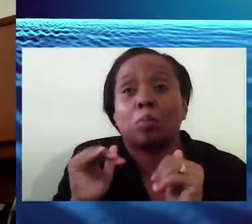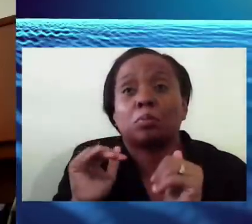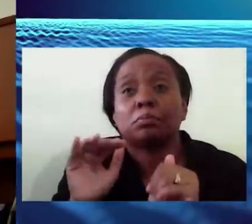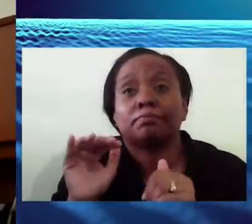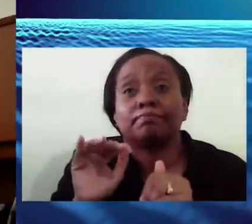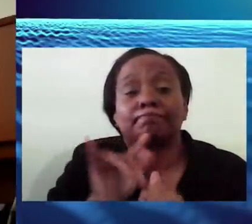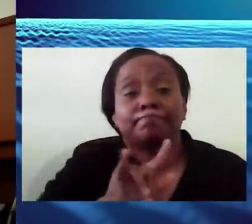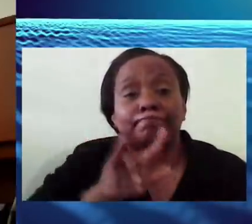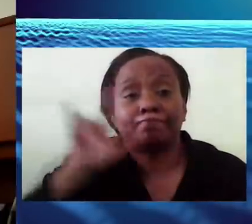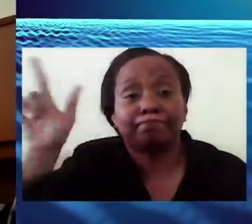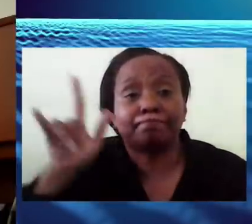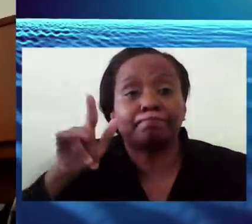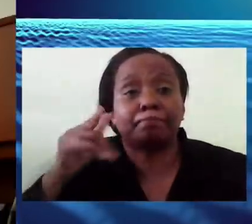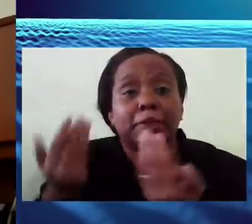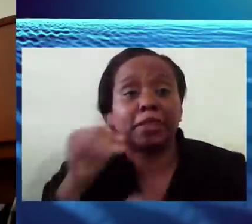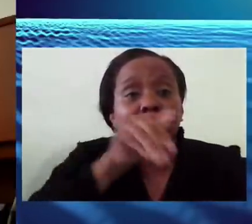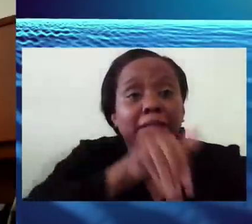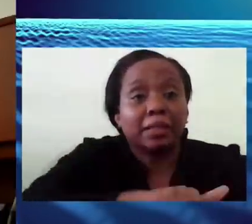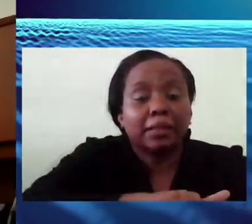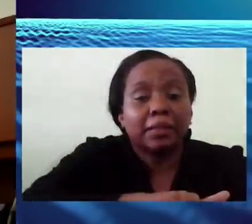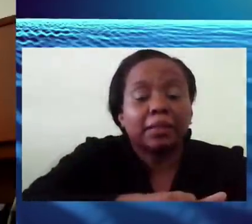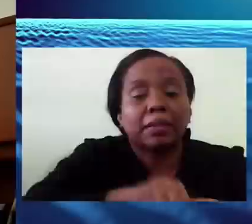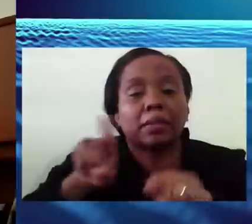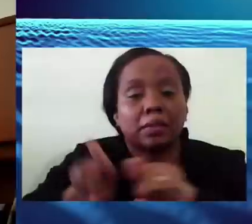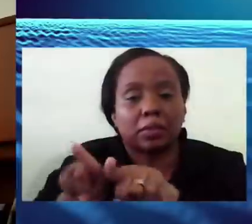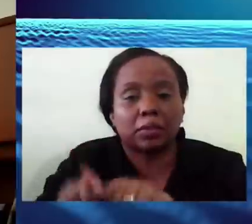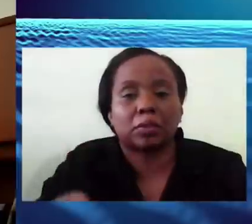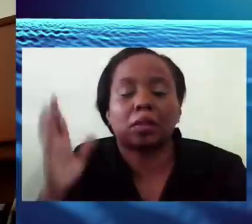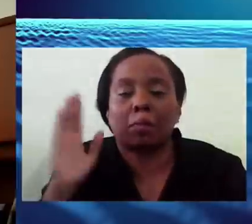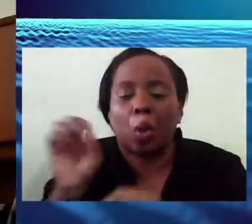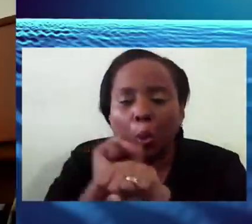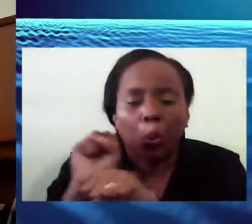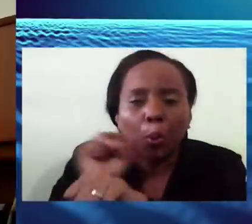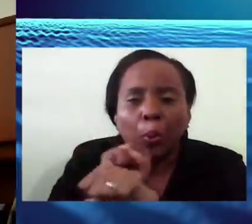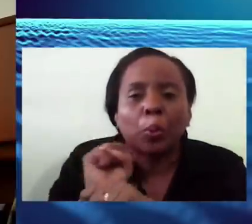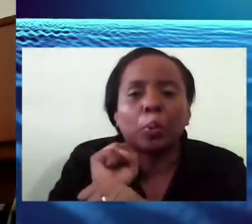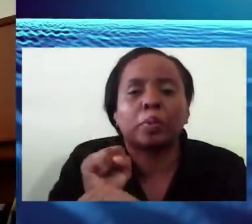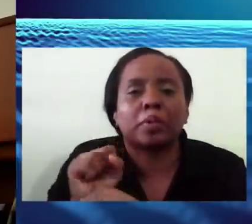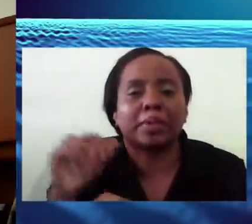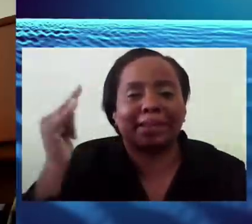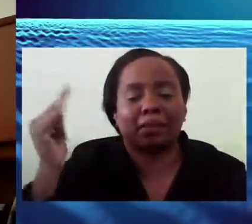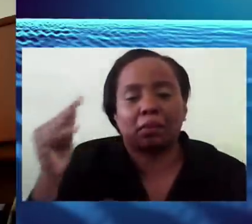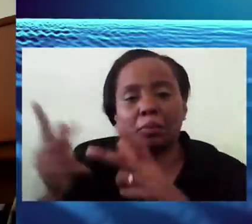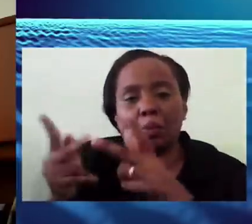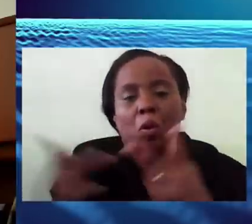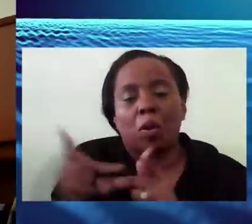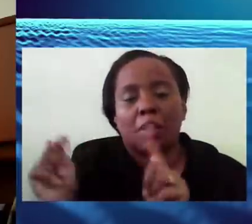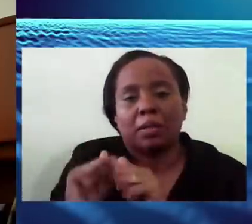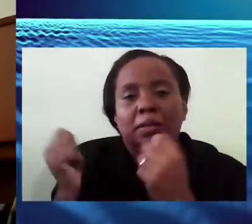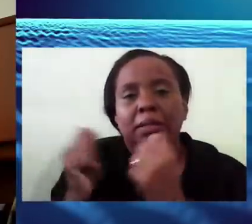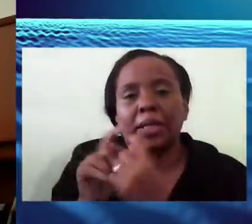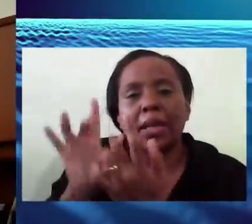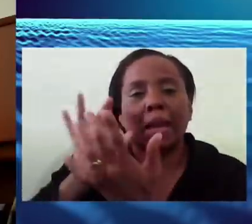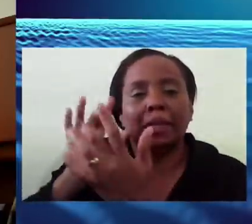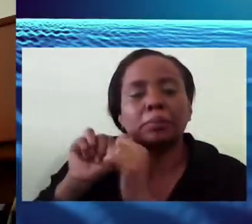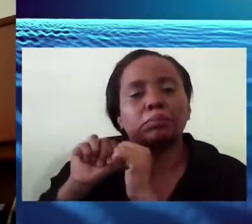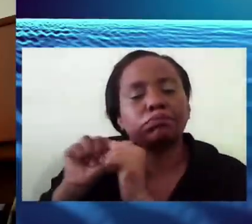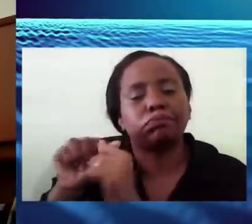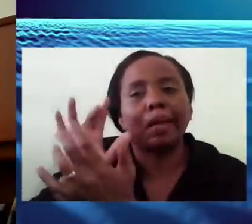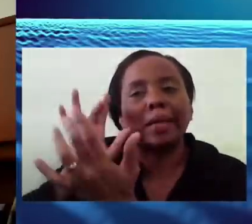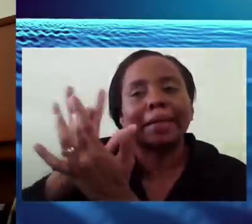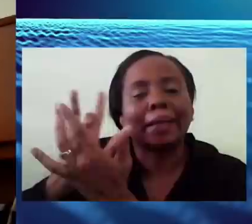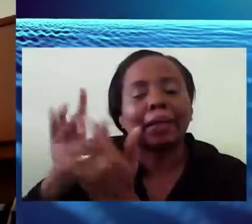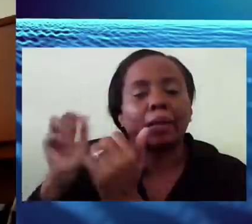as well. So we are going to be working closely with them. I know that the airport team has been in constant contact with the regional